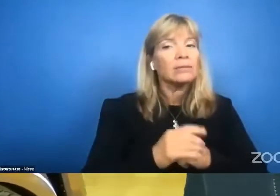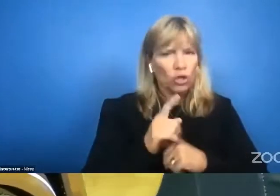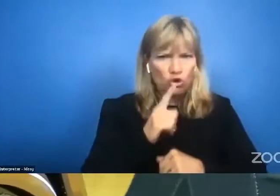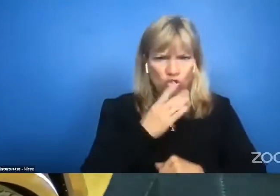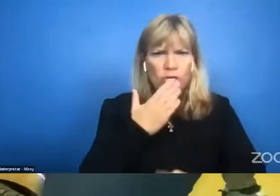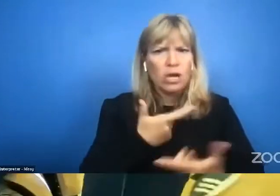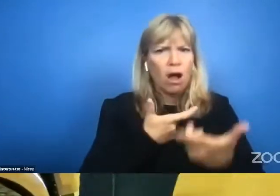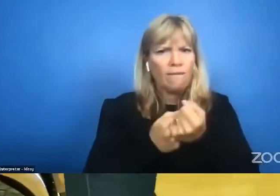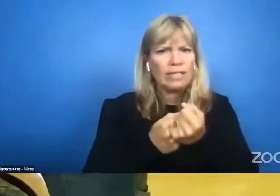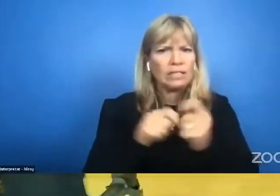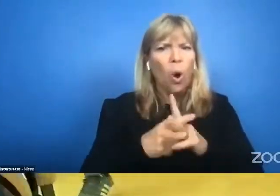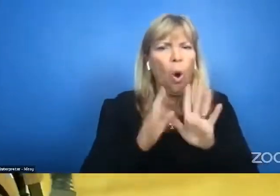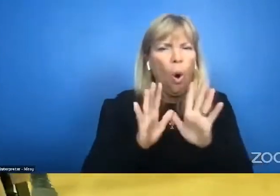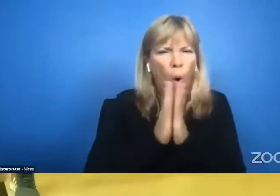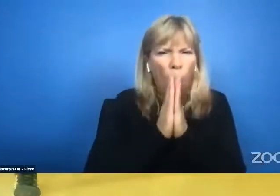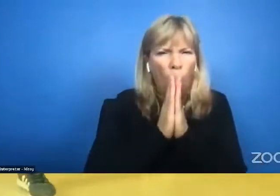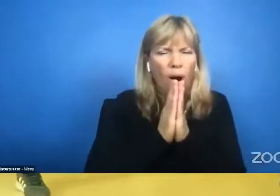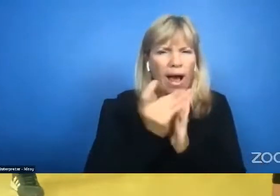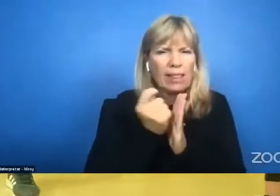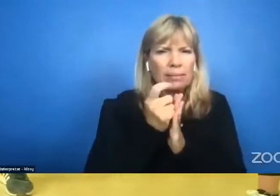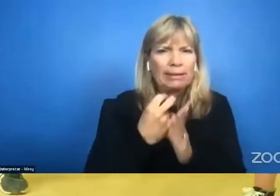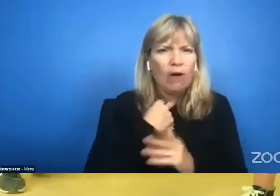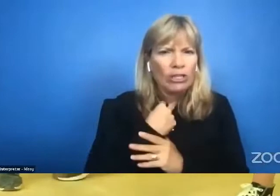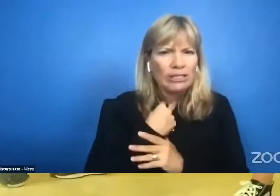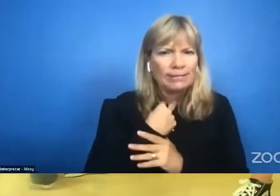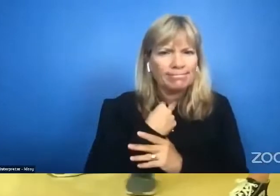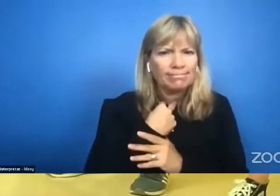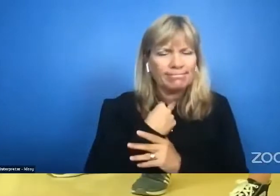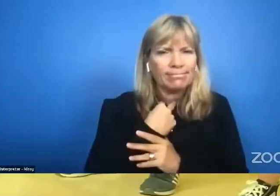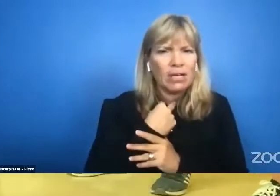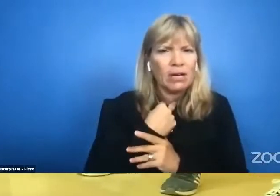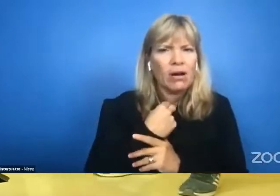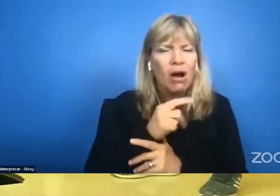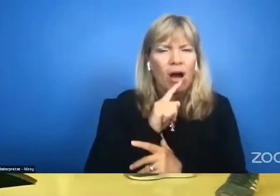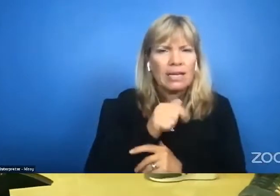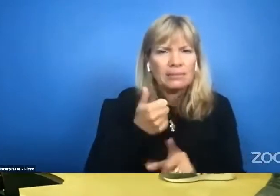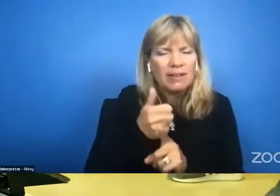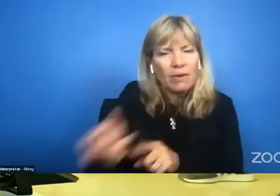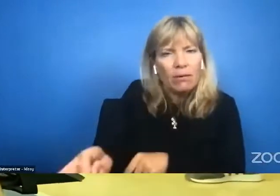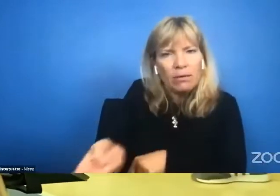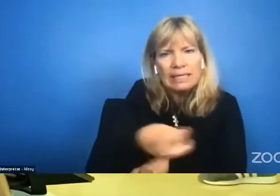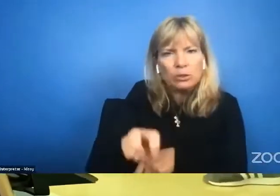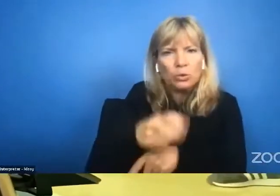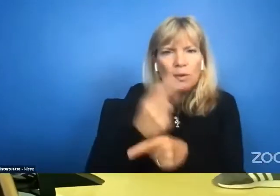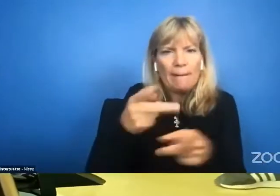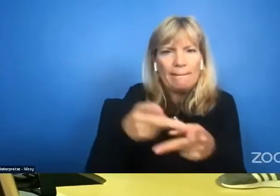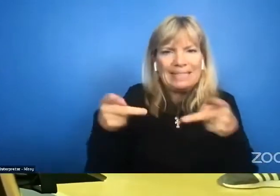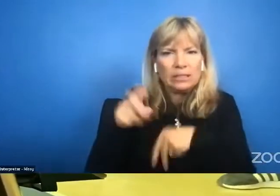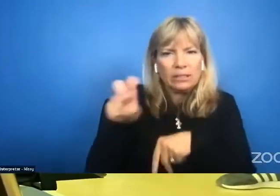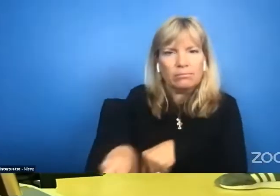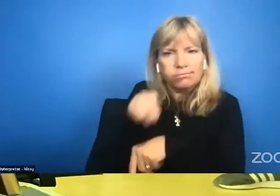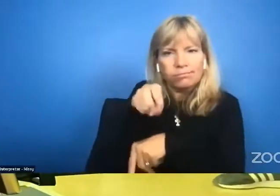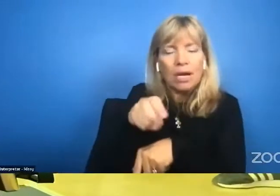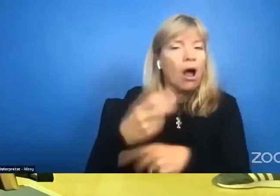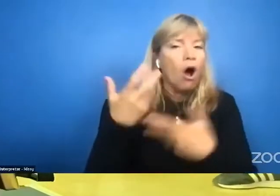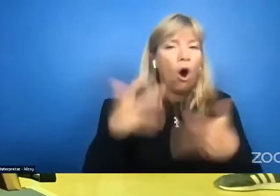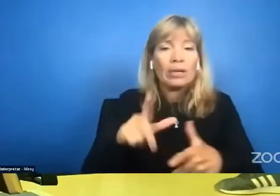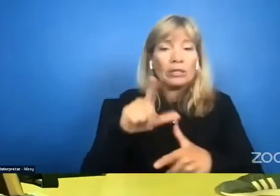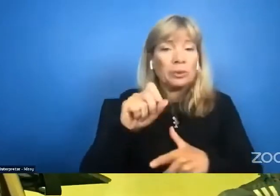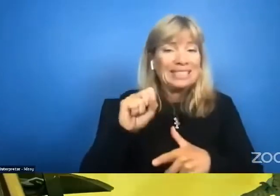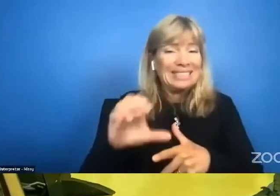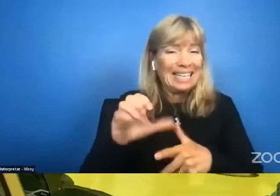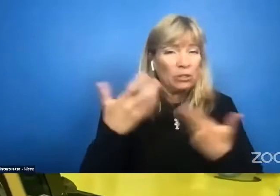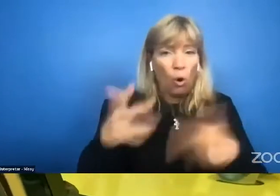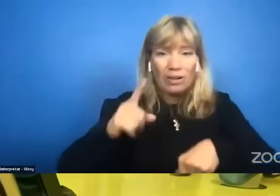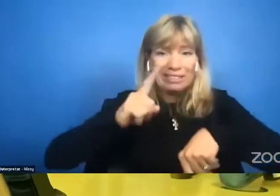caught on getting himself into position. Now, with already 20 seconds on the clock,